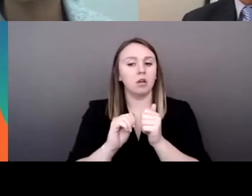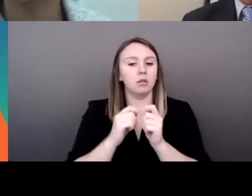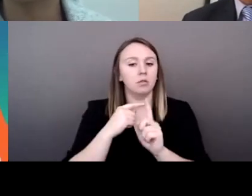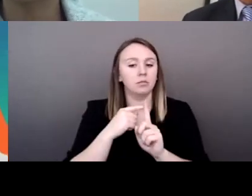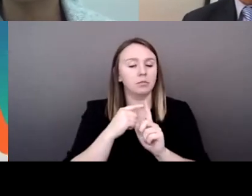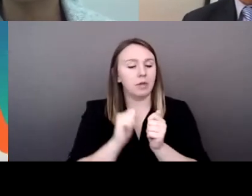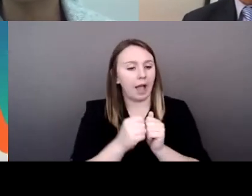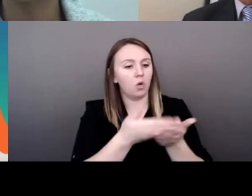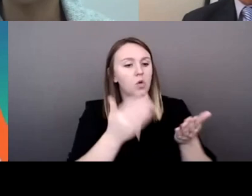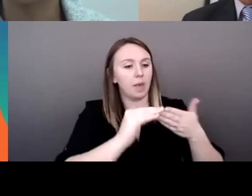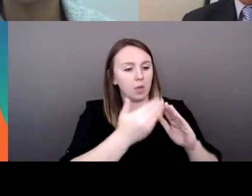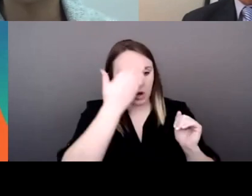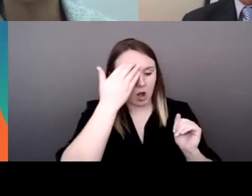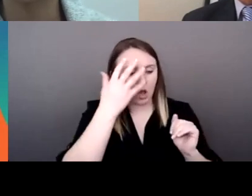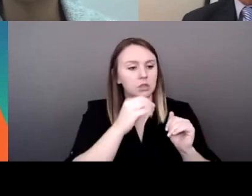make sense?